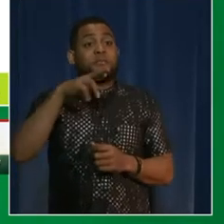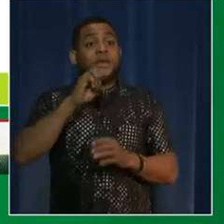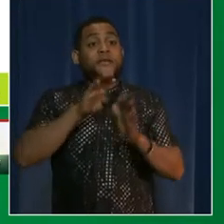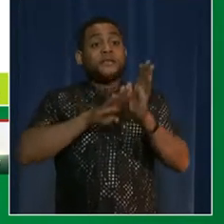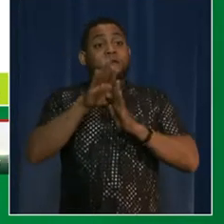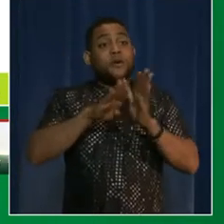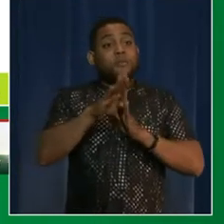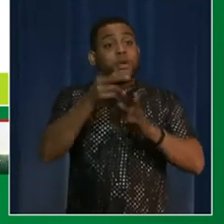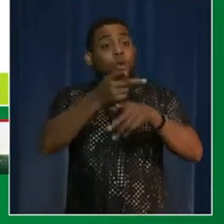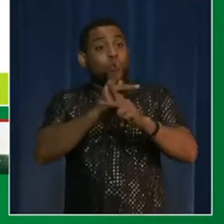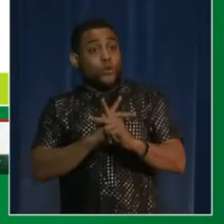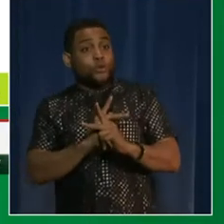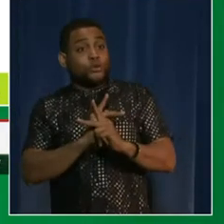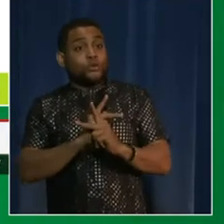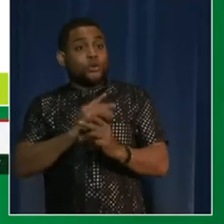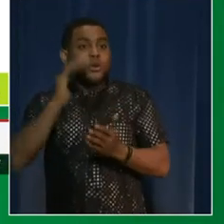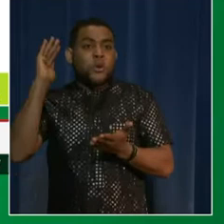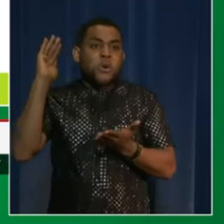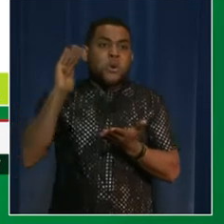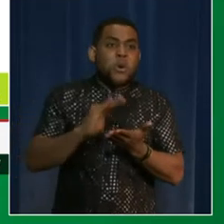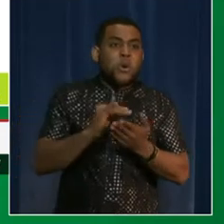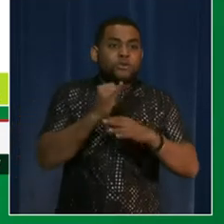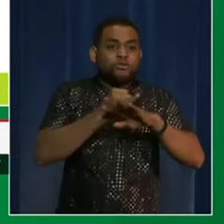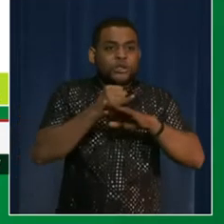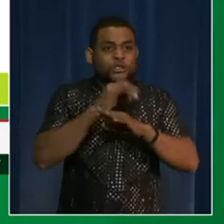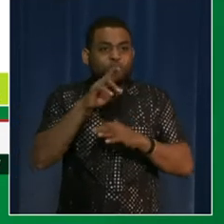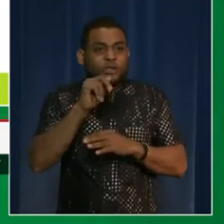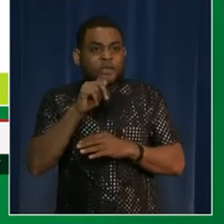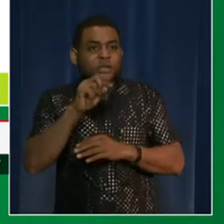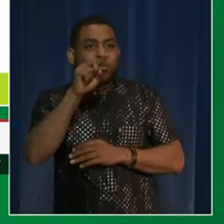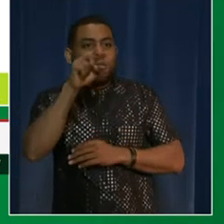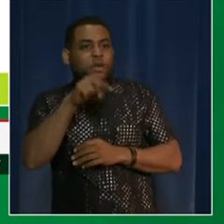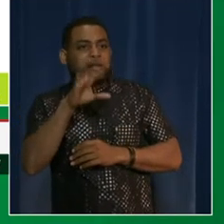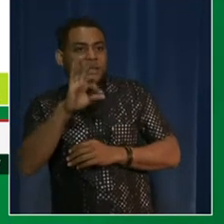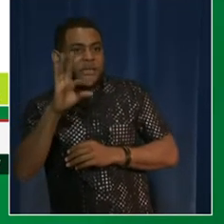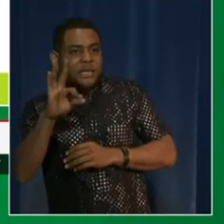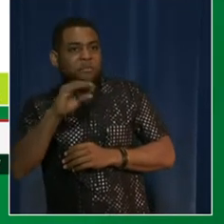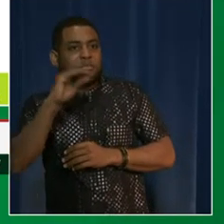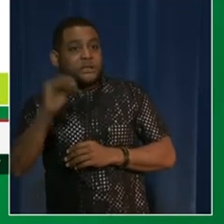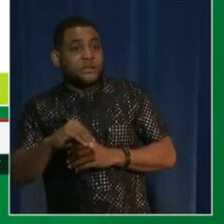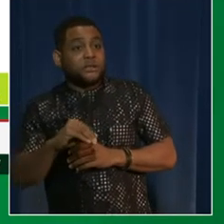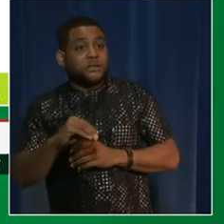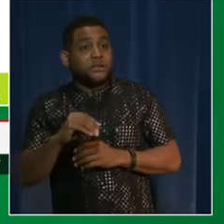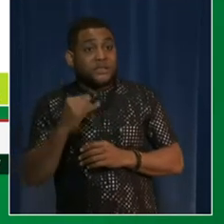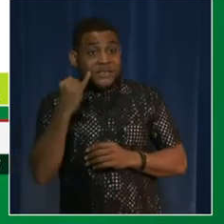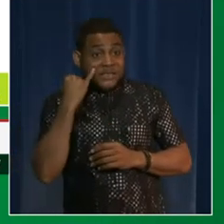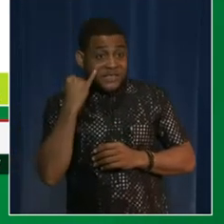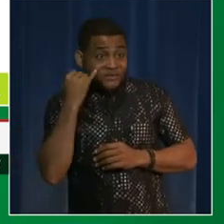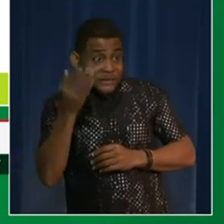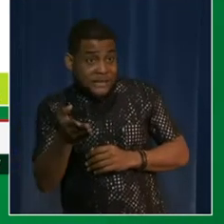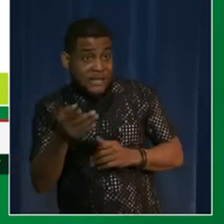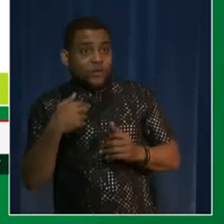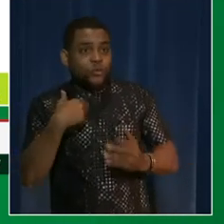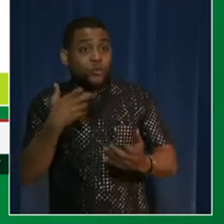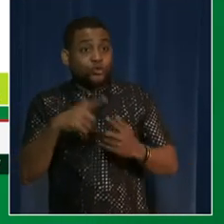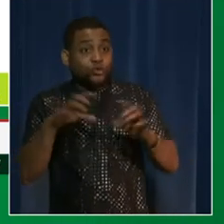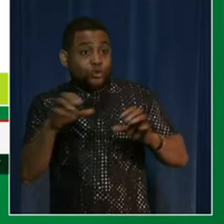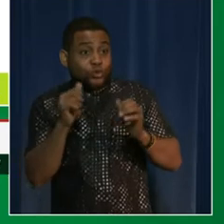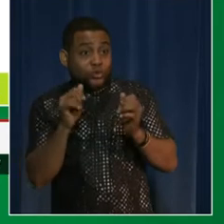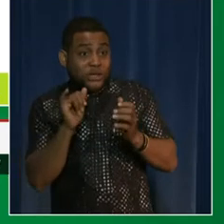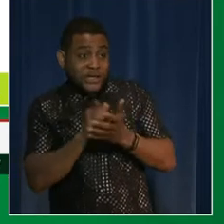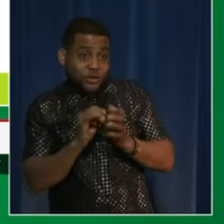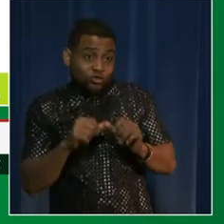as 1.99% for affordable housing and nonprofits. So if you're in that space, you don't know where to start, you're looking to do a sustainable project, come and talk to